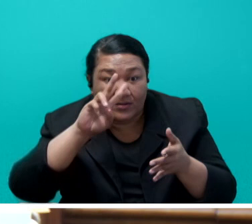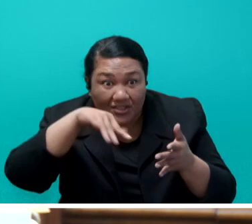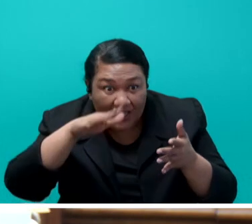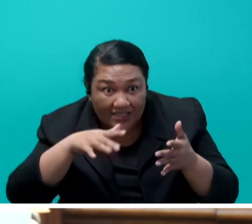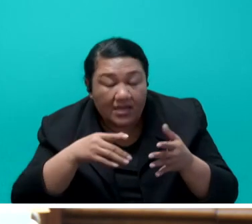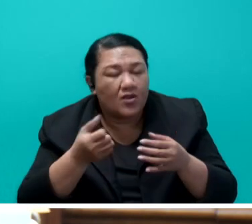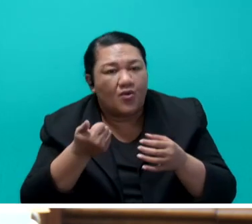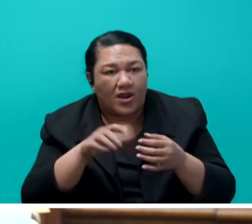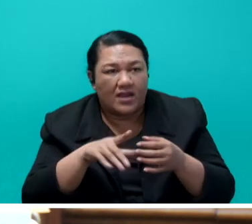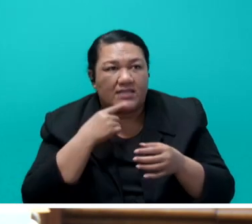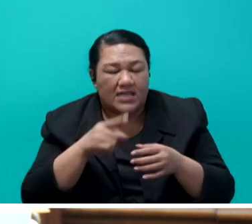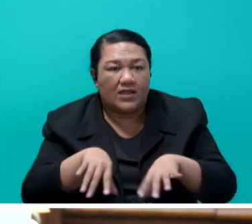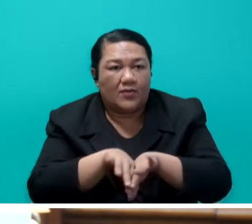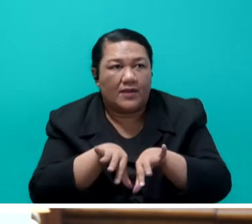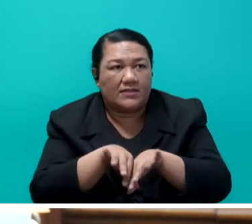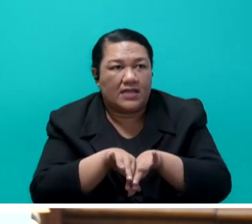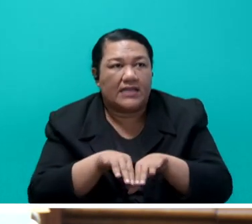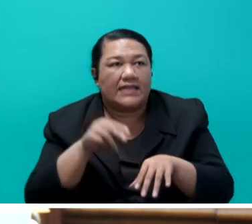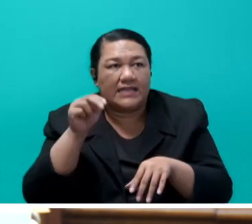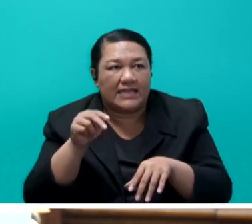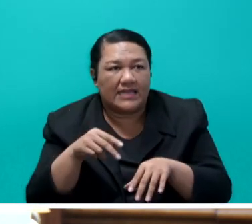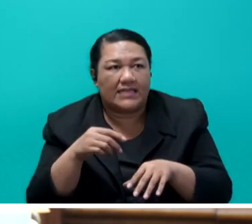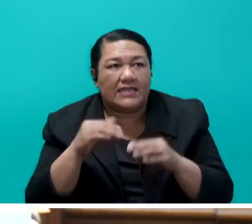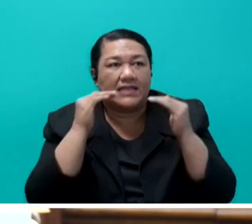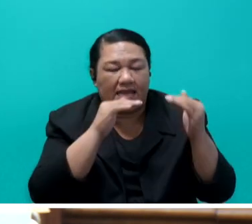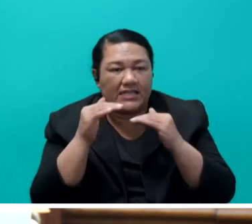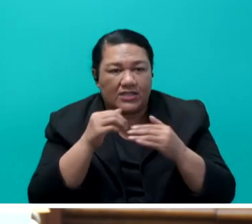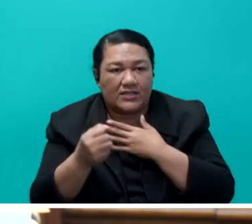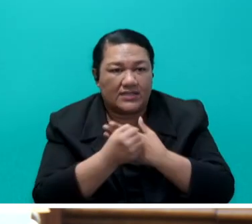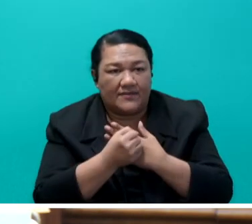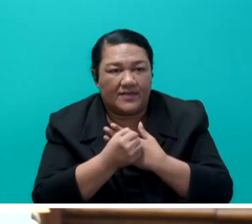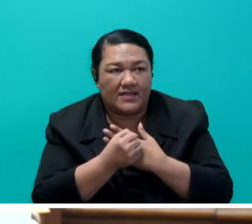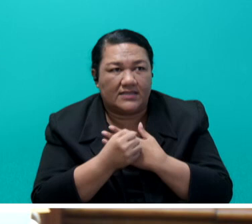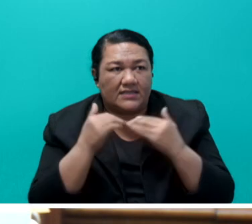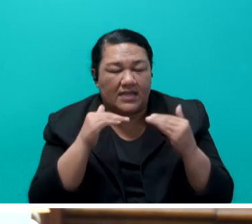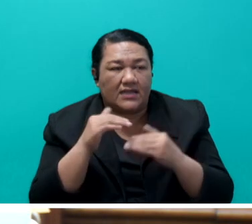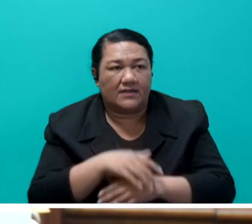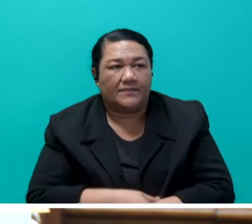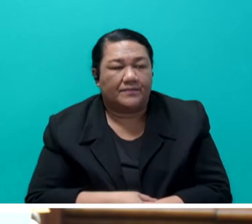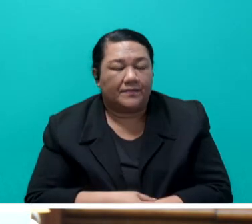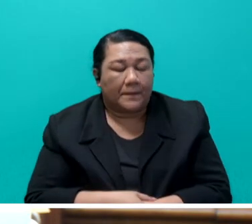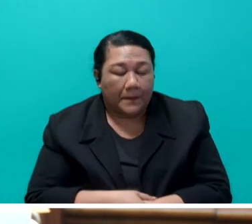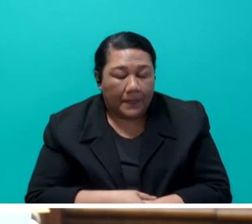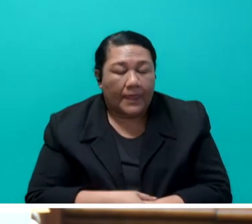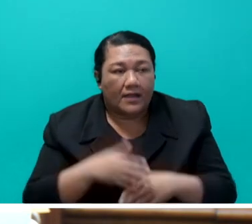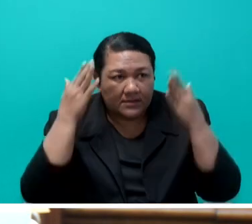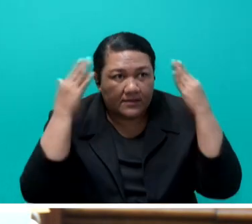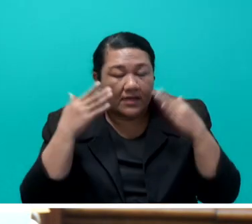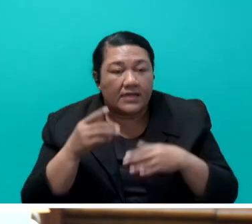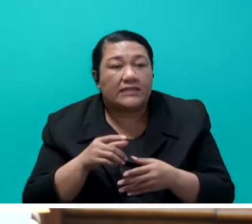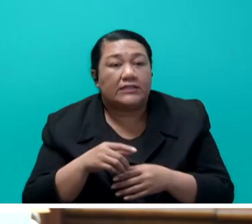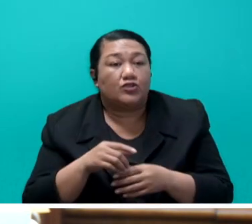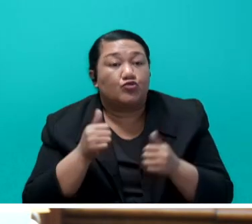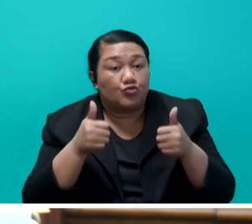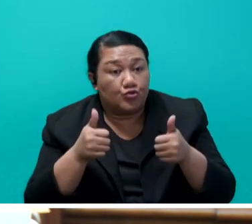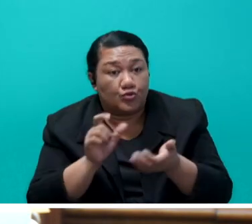wastewater meets international safety standards. Mr. Speaker, sir, it is crucial to clarify that